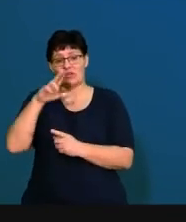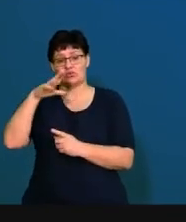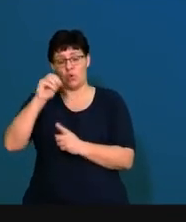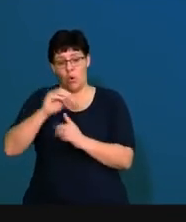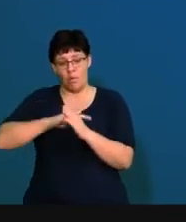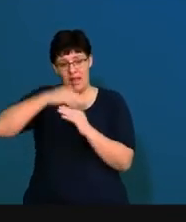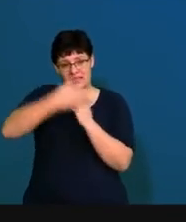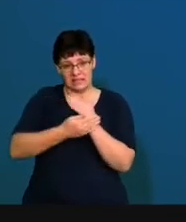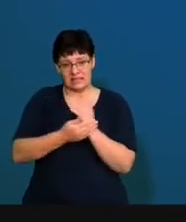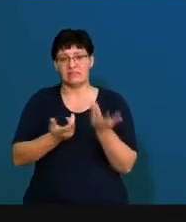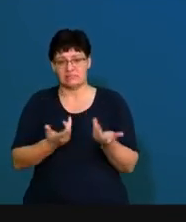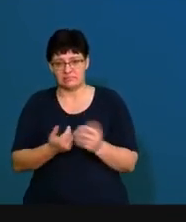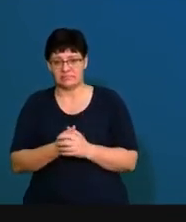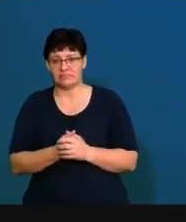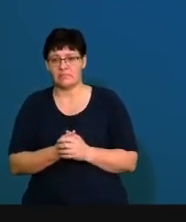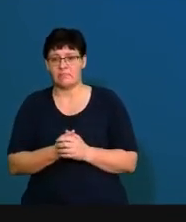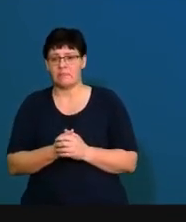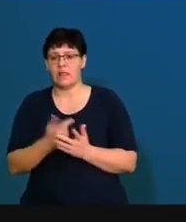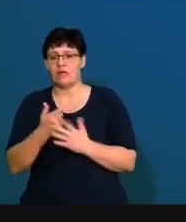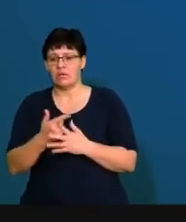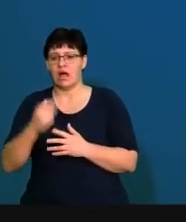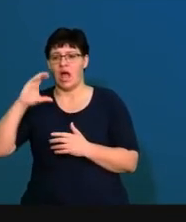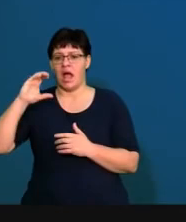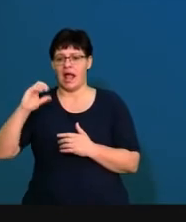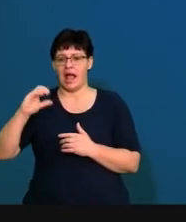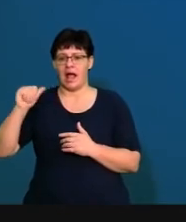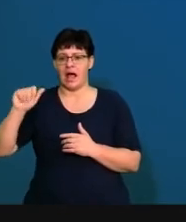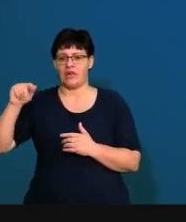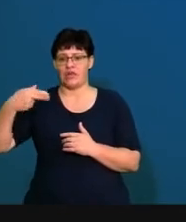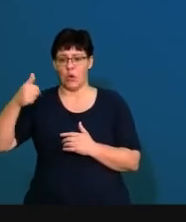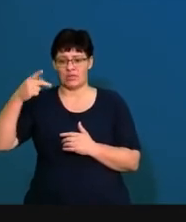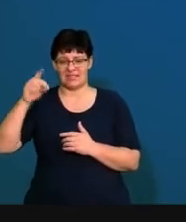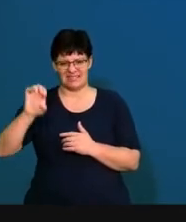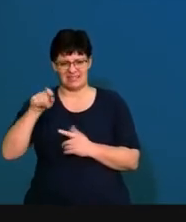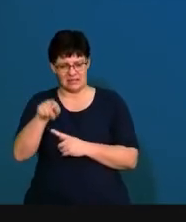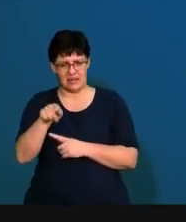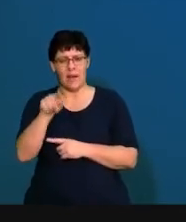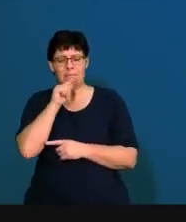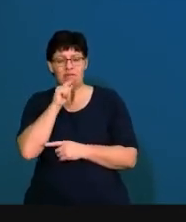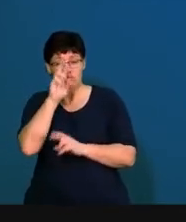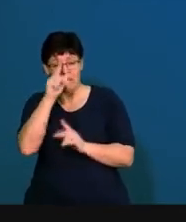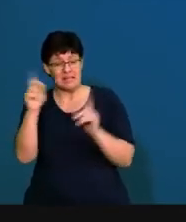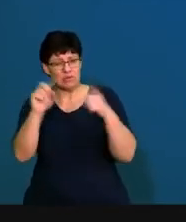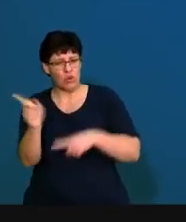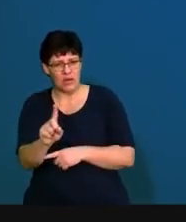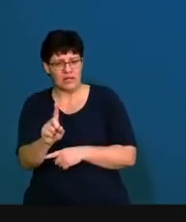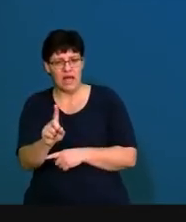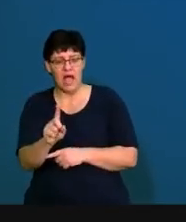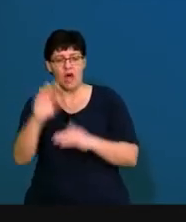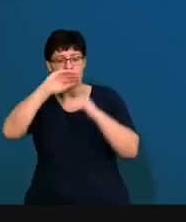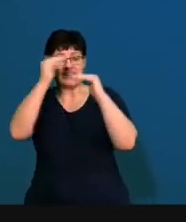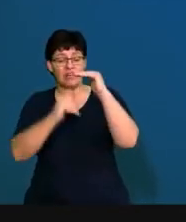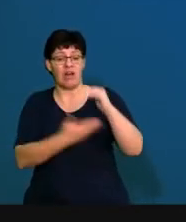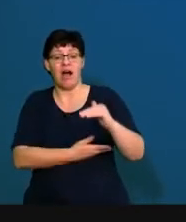electroplated is always on the cathode. But what's so special about the cathode? Remember that the reduction half reaction